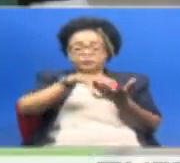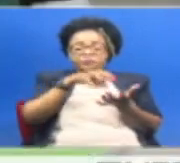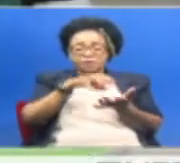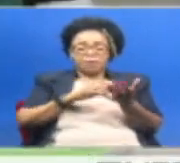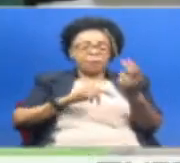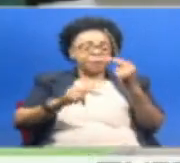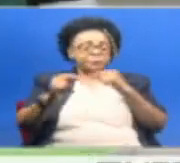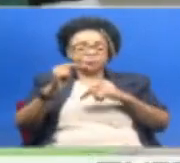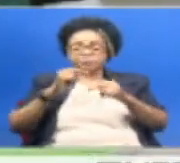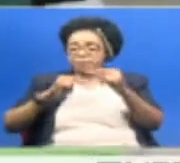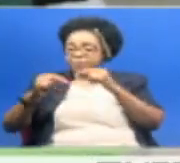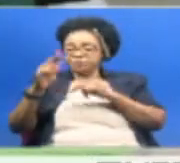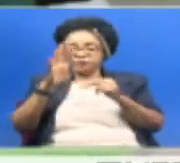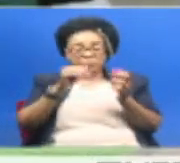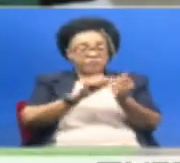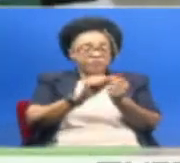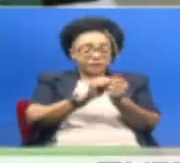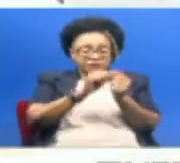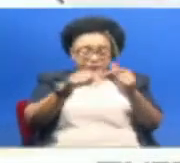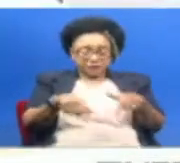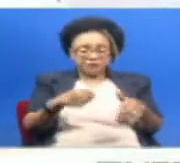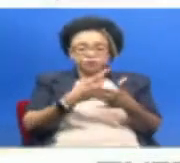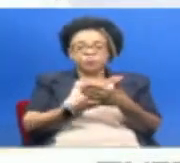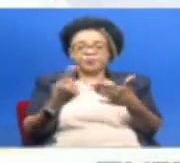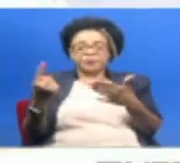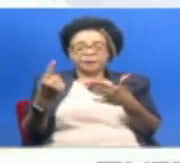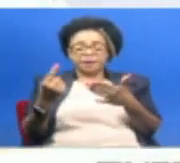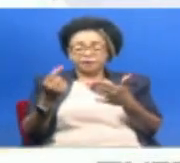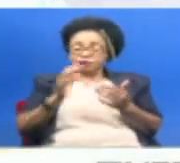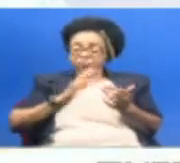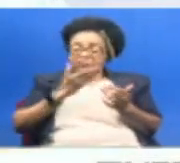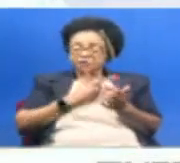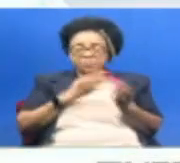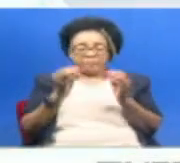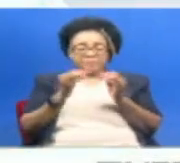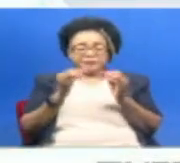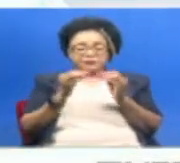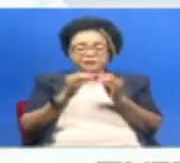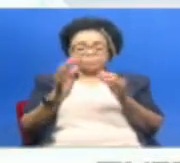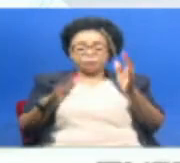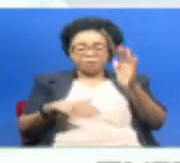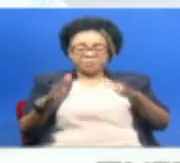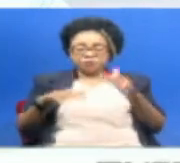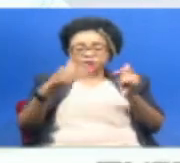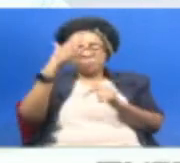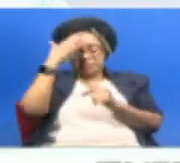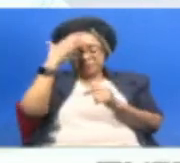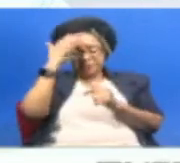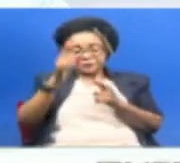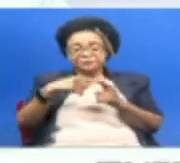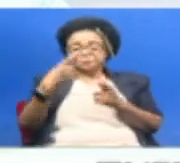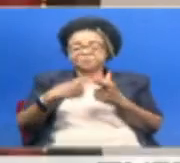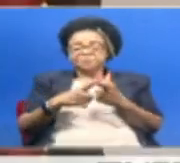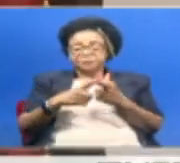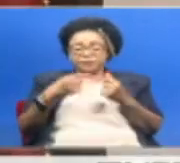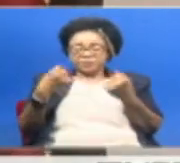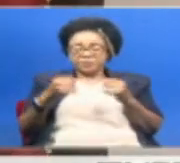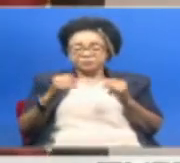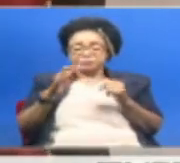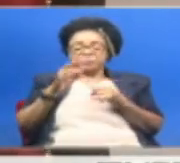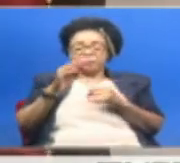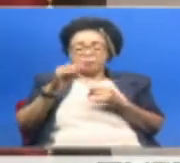starting Friday this week. The committee met at the Bomas of Kenya Monday after filtering memoranda by the